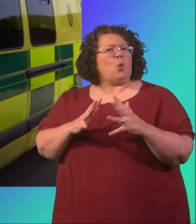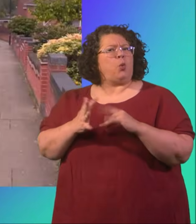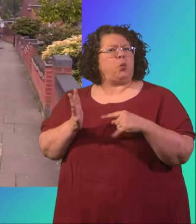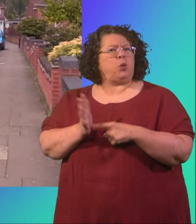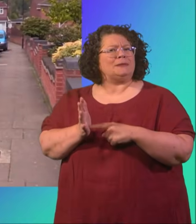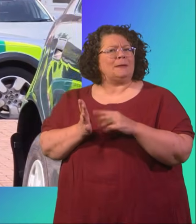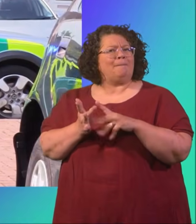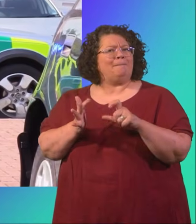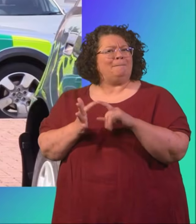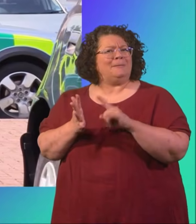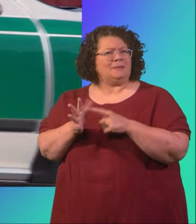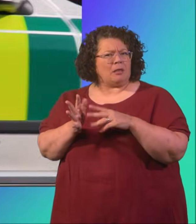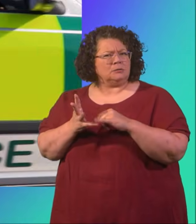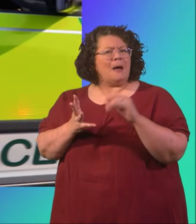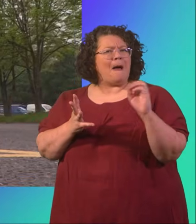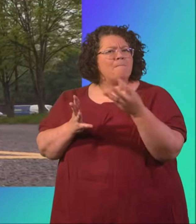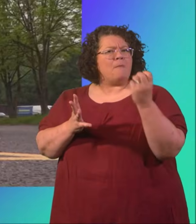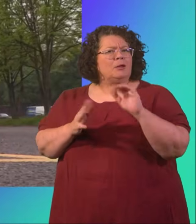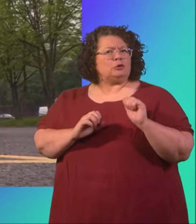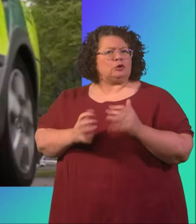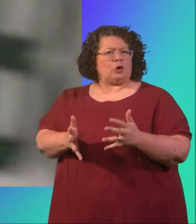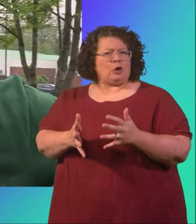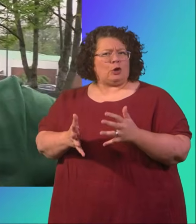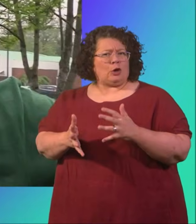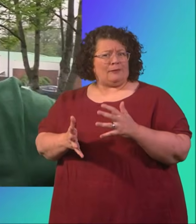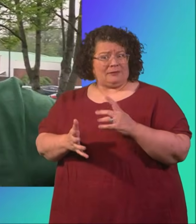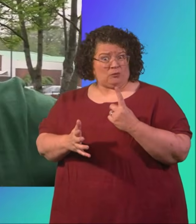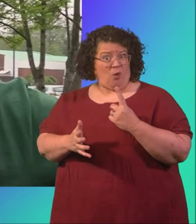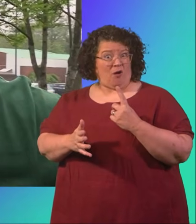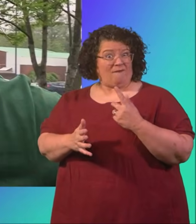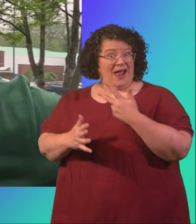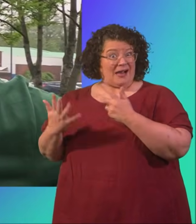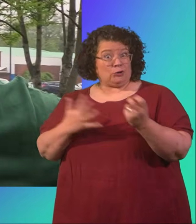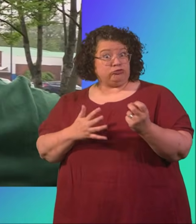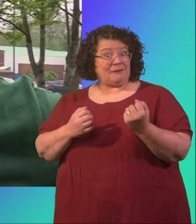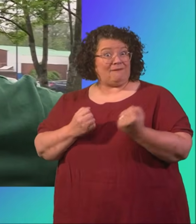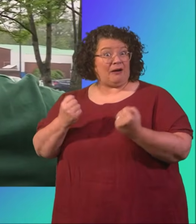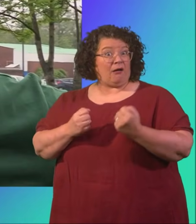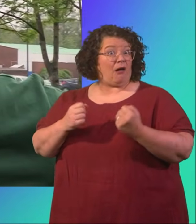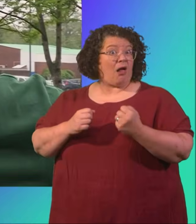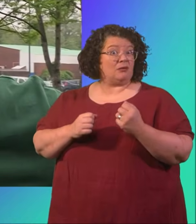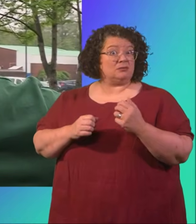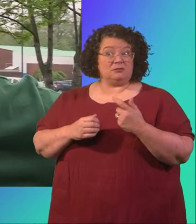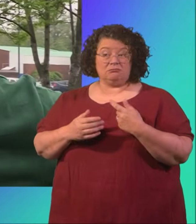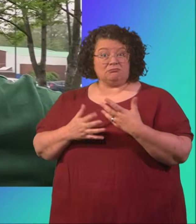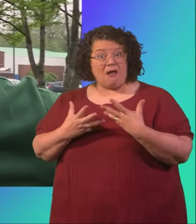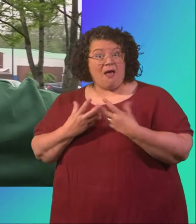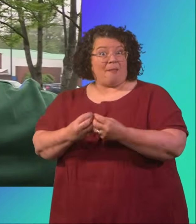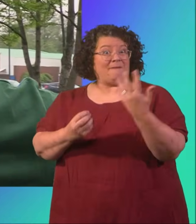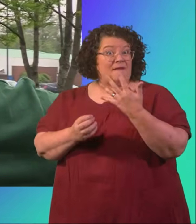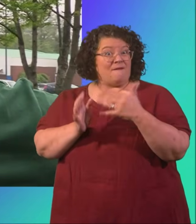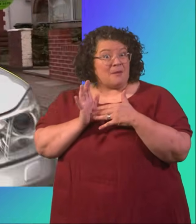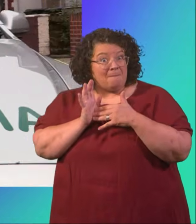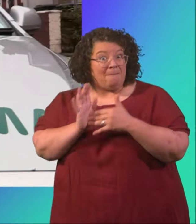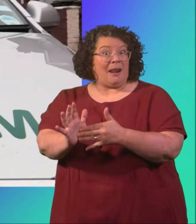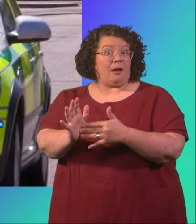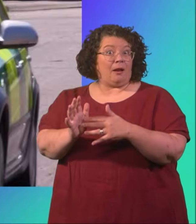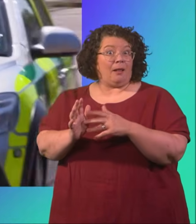serving 5 million people. And today, you're coming on call with me to see what it's like to be one of the first at the scene of an